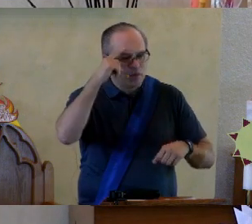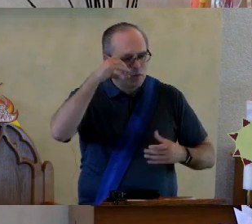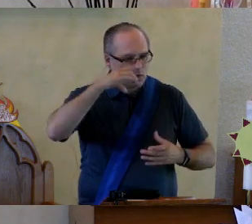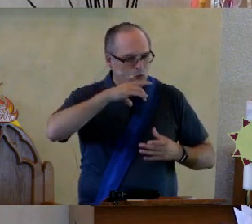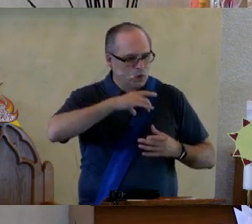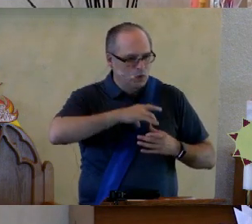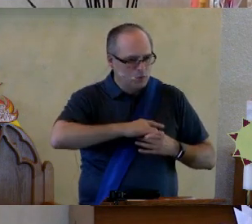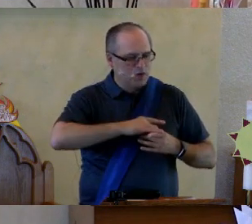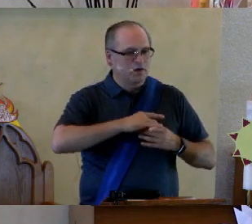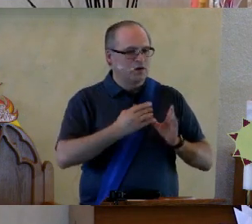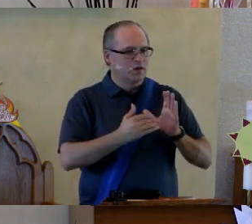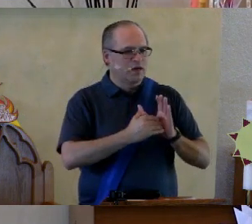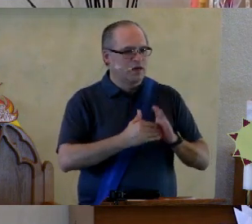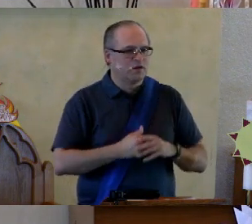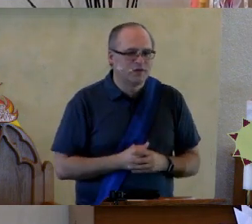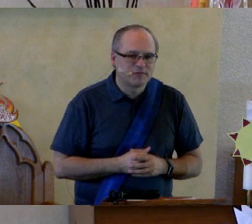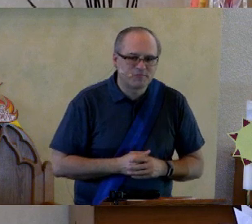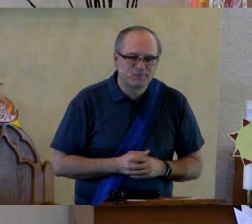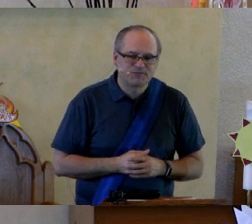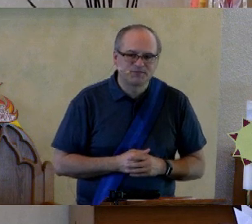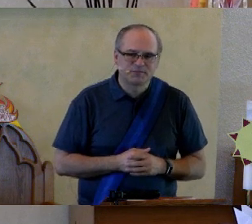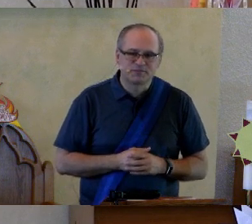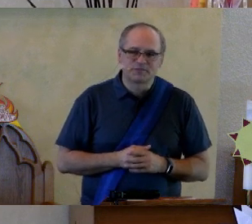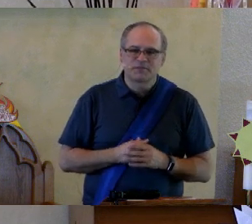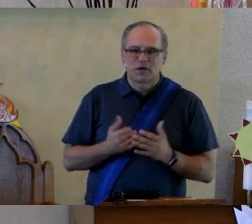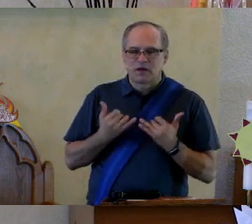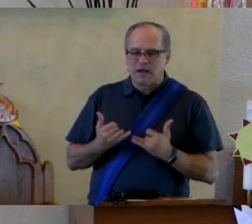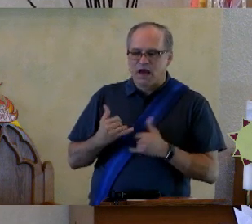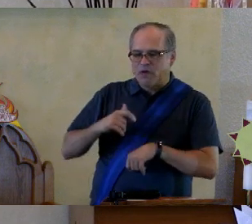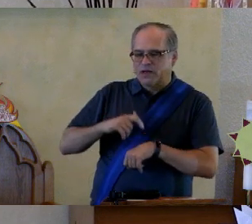enjoy a time of silence. I hope that you're sitting comfortably.